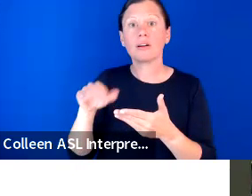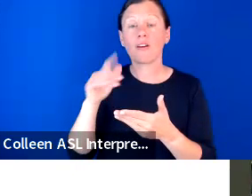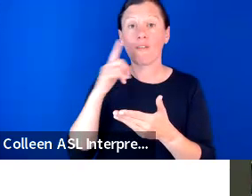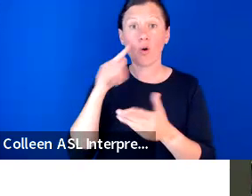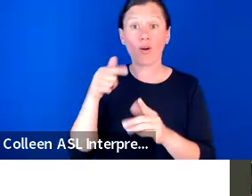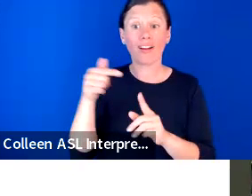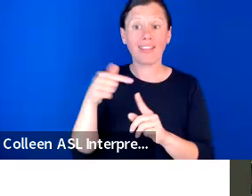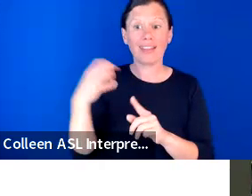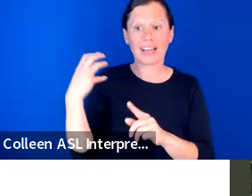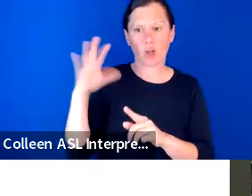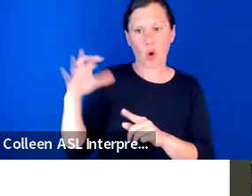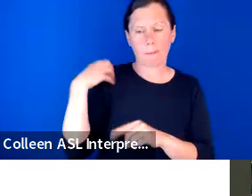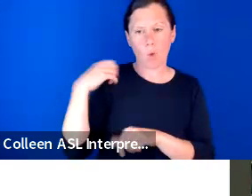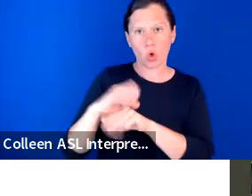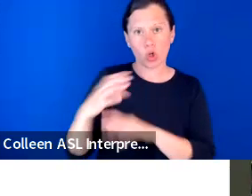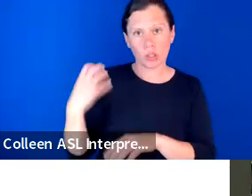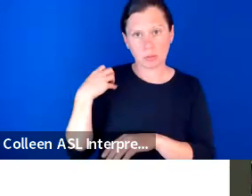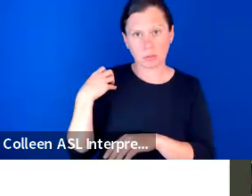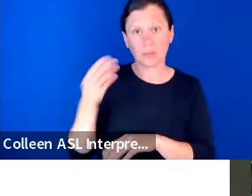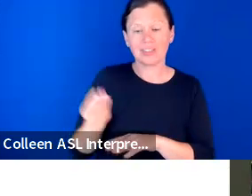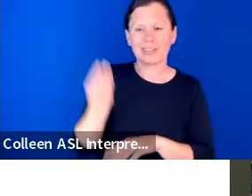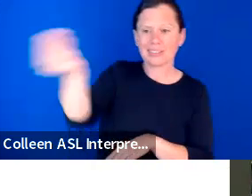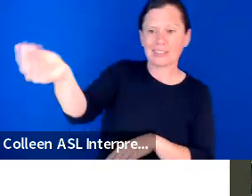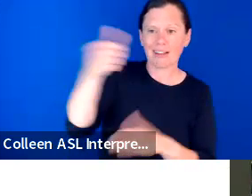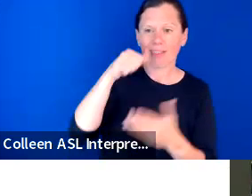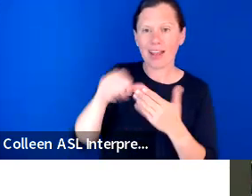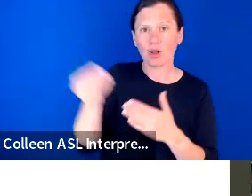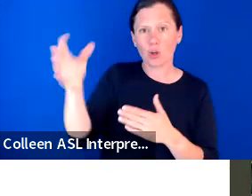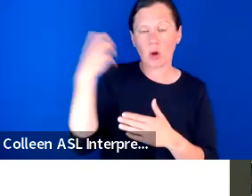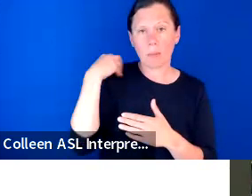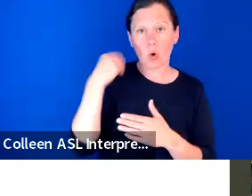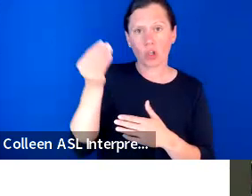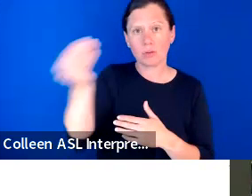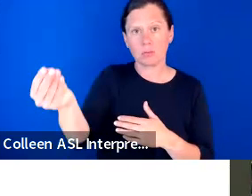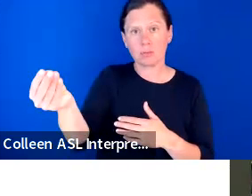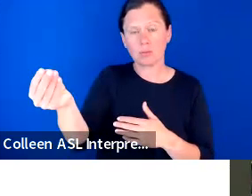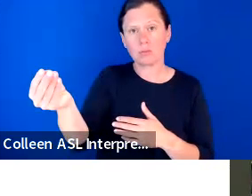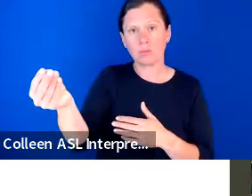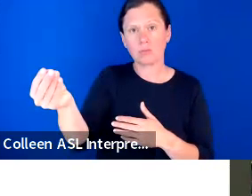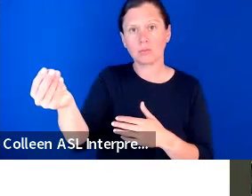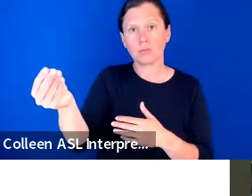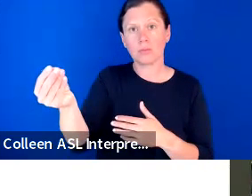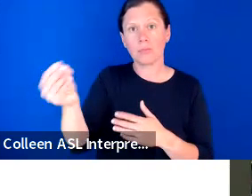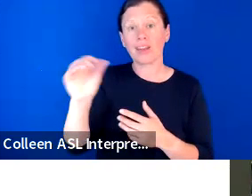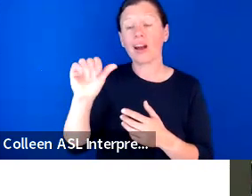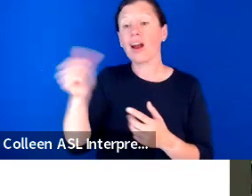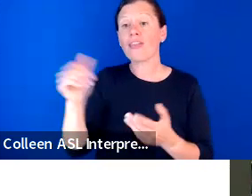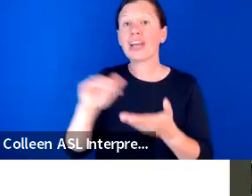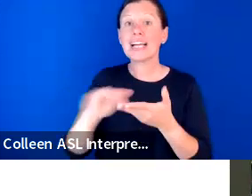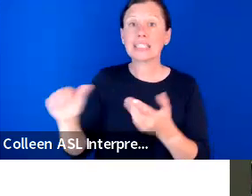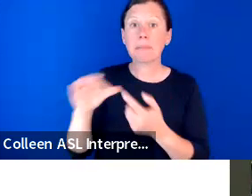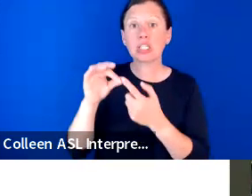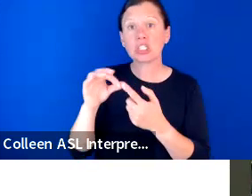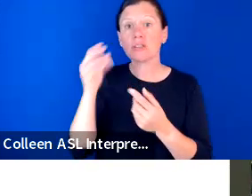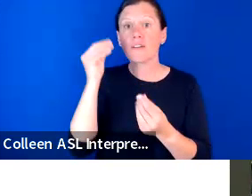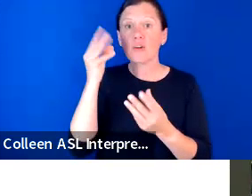employers. And if you have a conditional exemption, make sure to notify your employer and the Employment Security Department